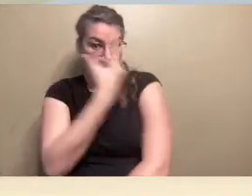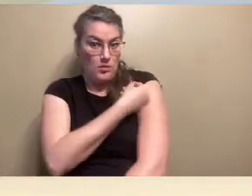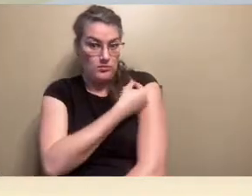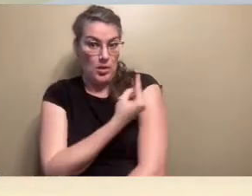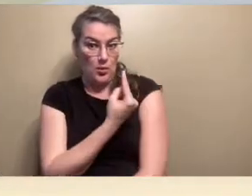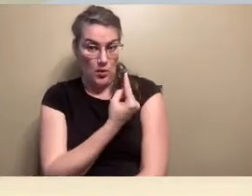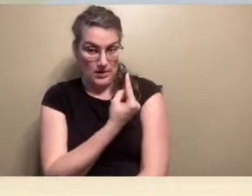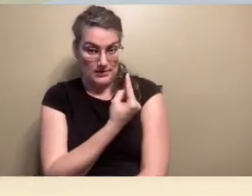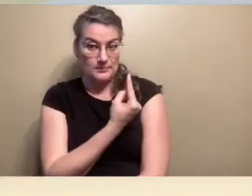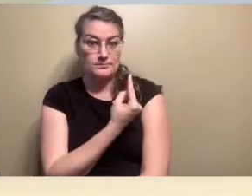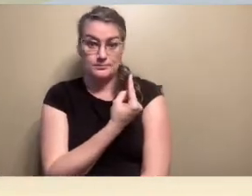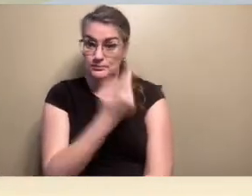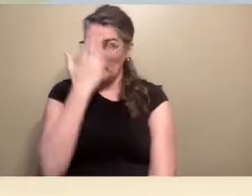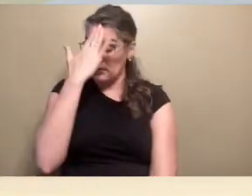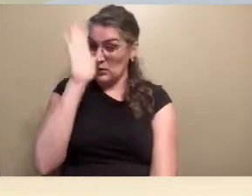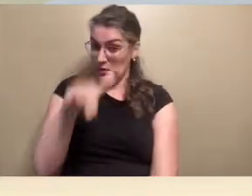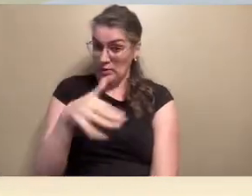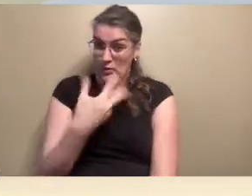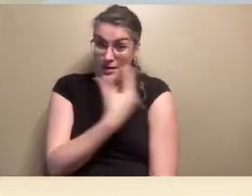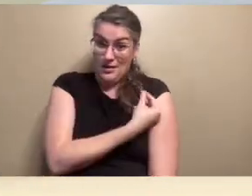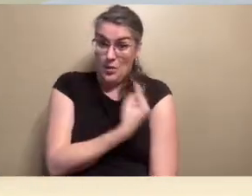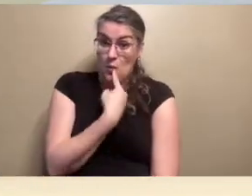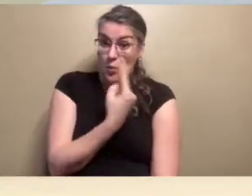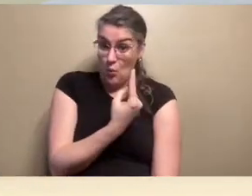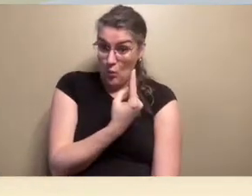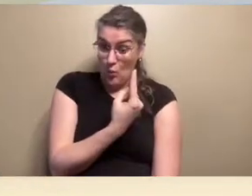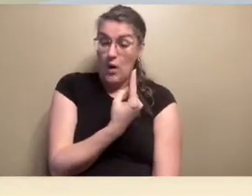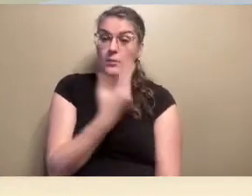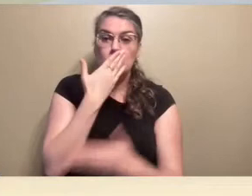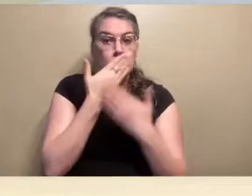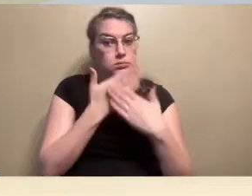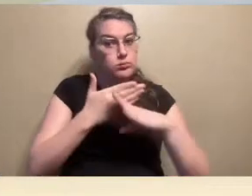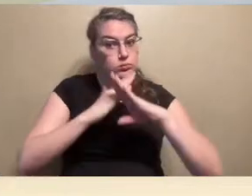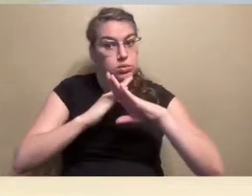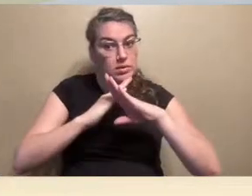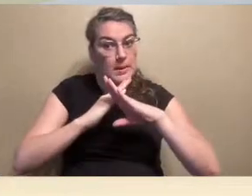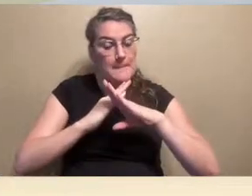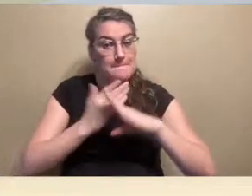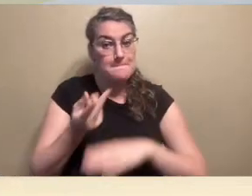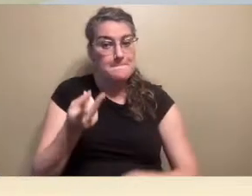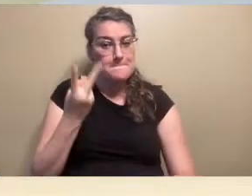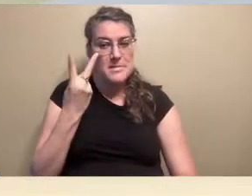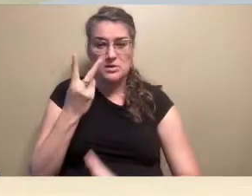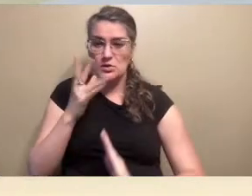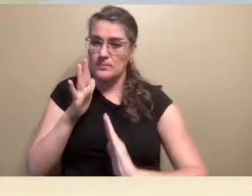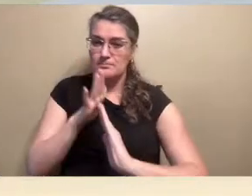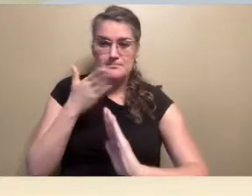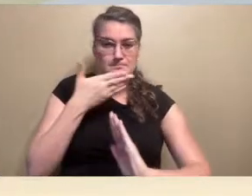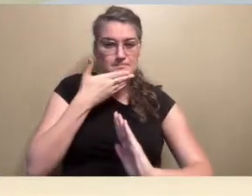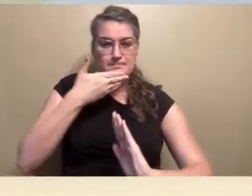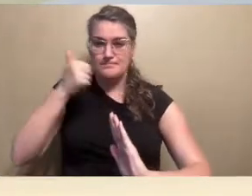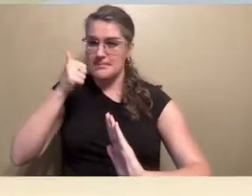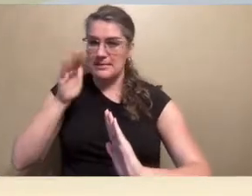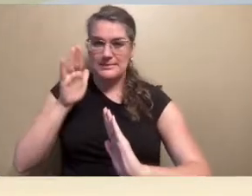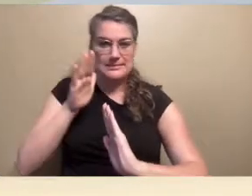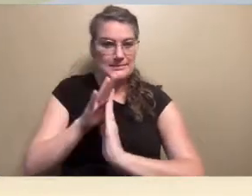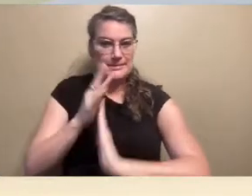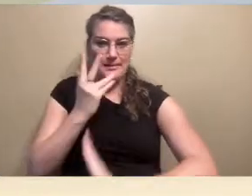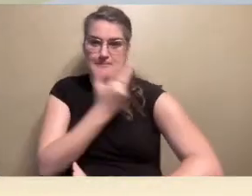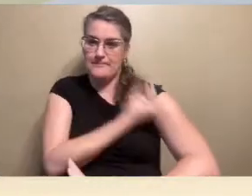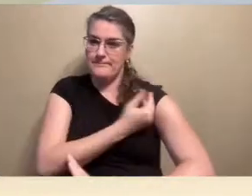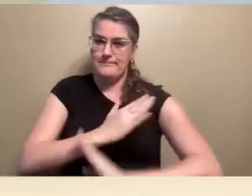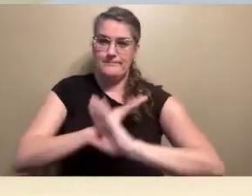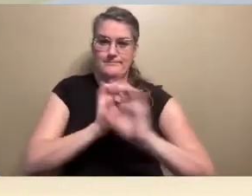know 1 dose of vaccine provides good protection. However, 2 doses provides optimal and sustained protection against